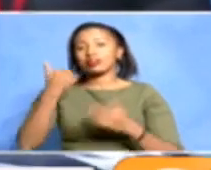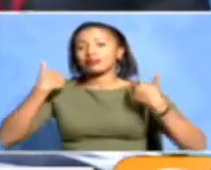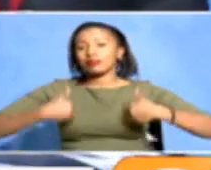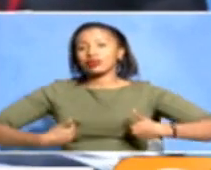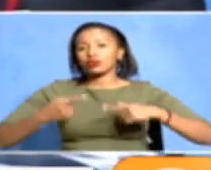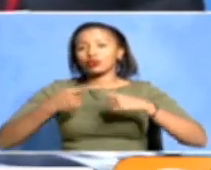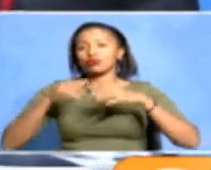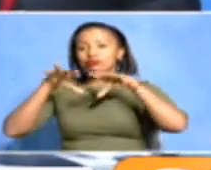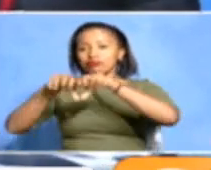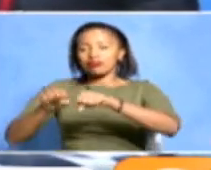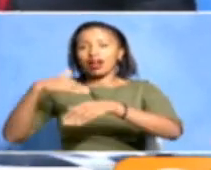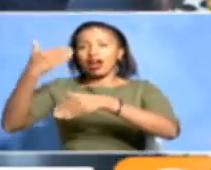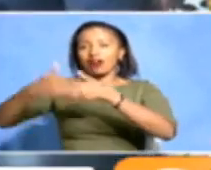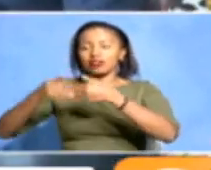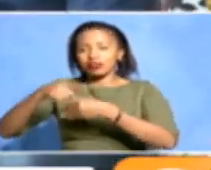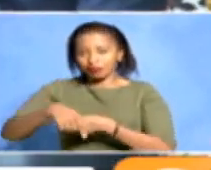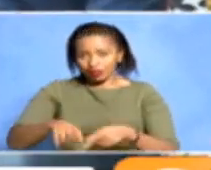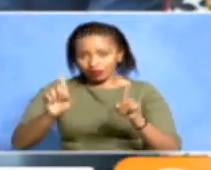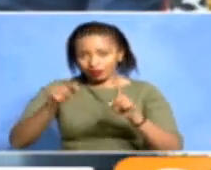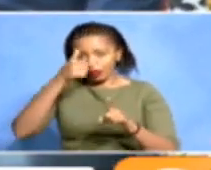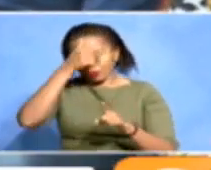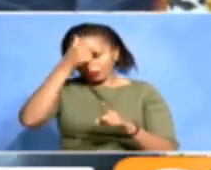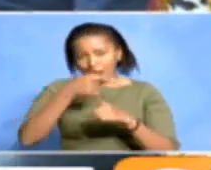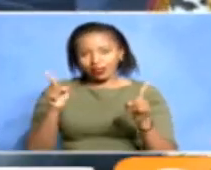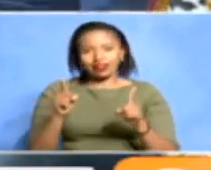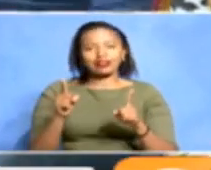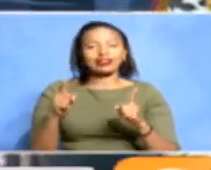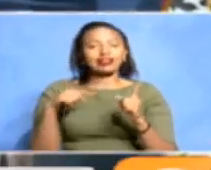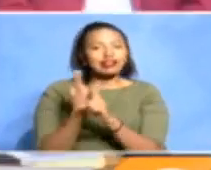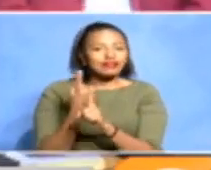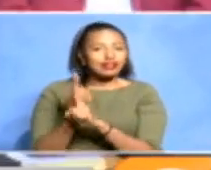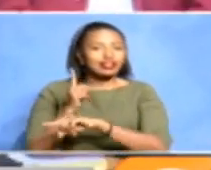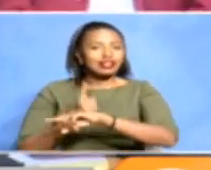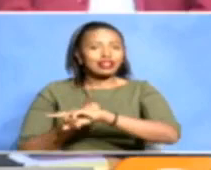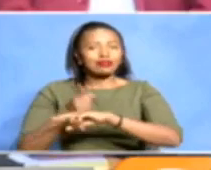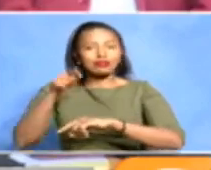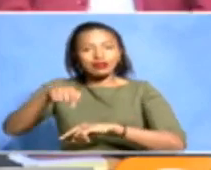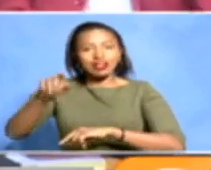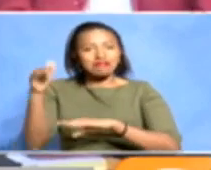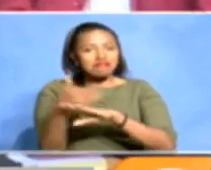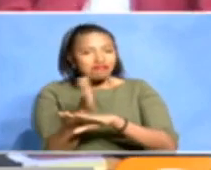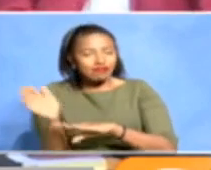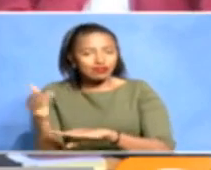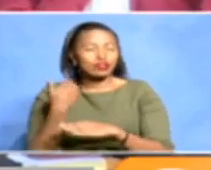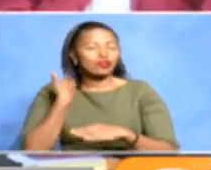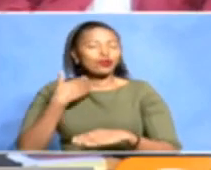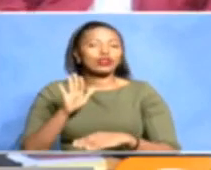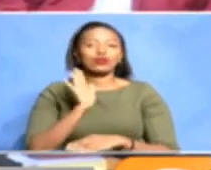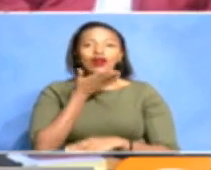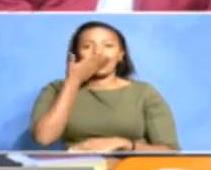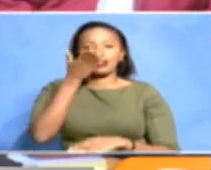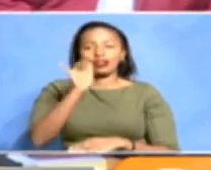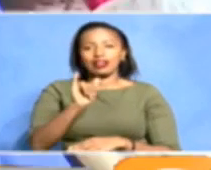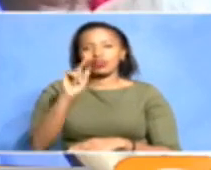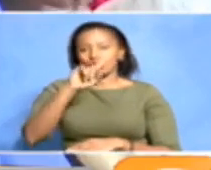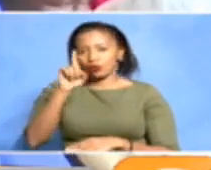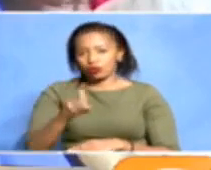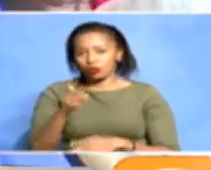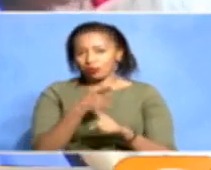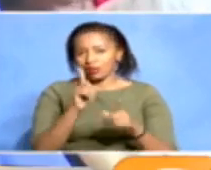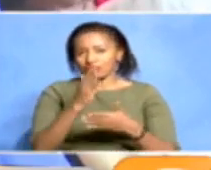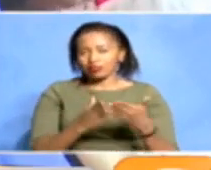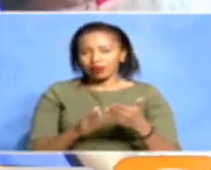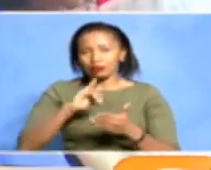The president has on several occasions dodged leading questions on his succession plan. But for some Jubilee leaders, there